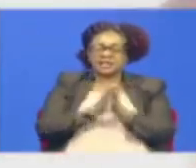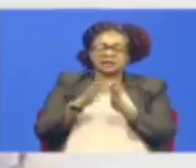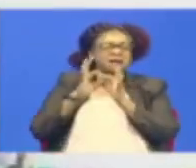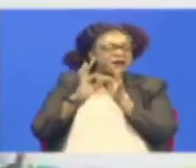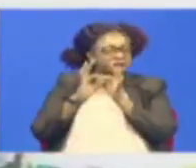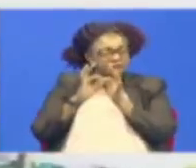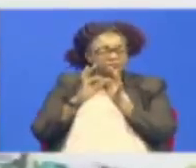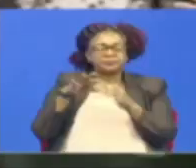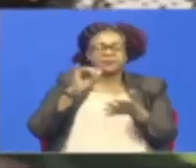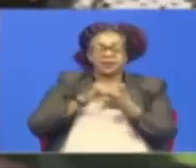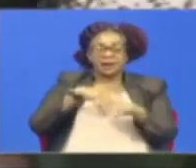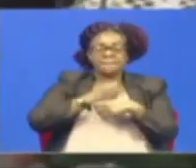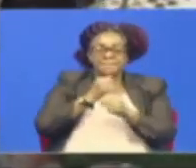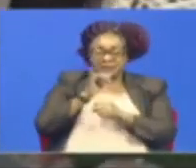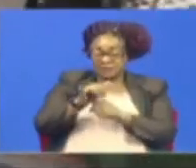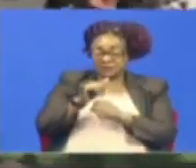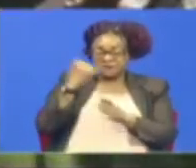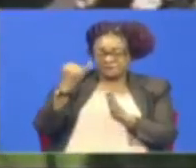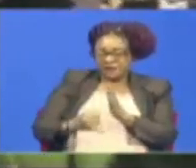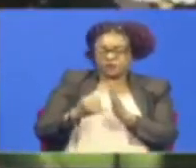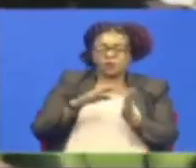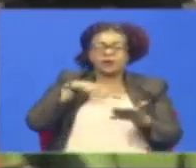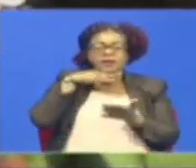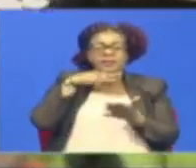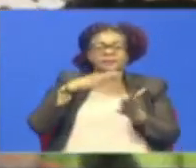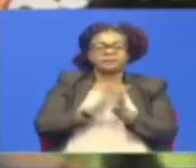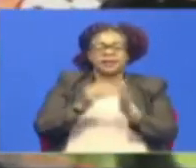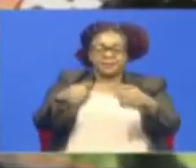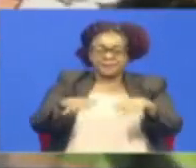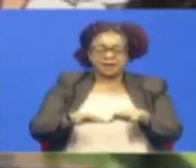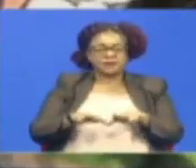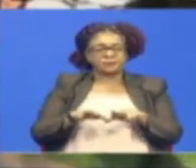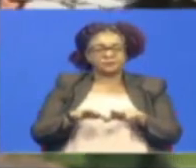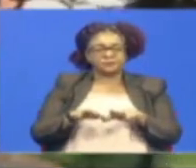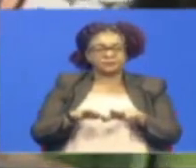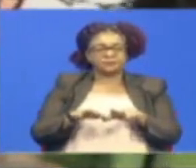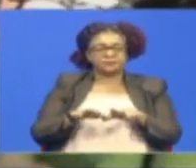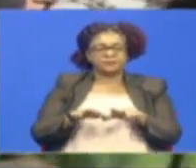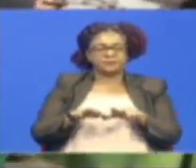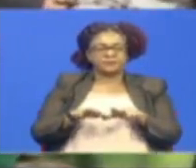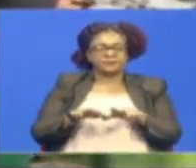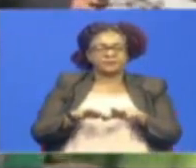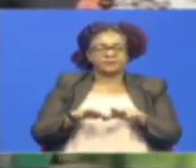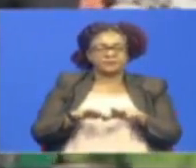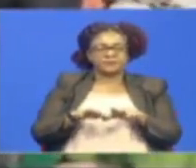make up the season between the final breath and the laying of the final wreath are sacrosanct.